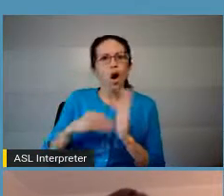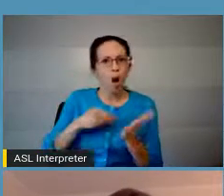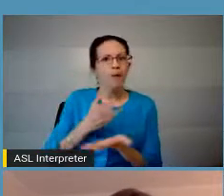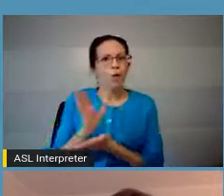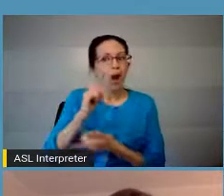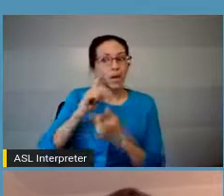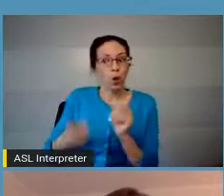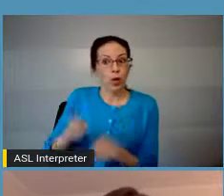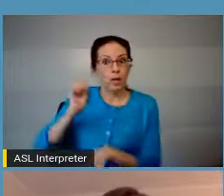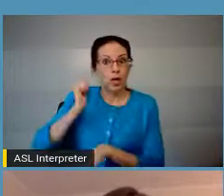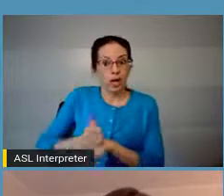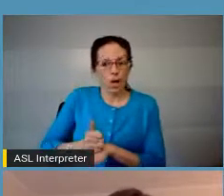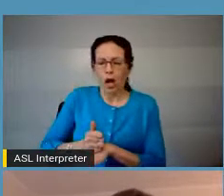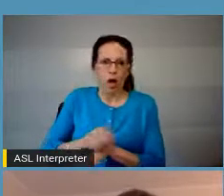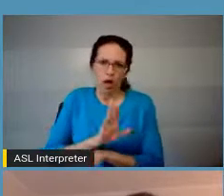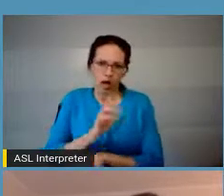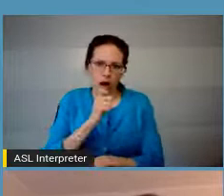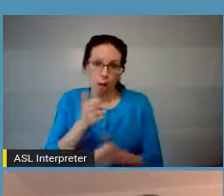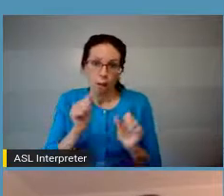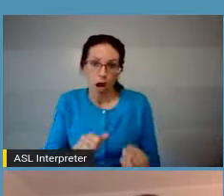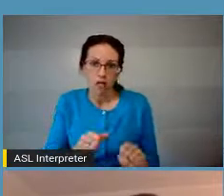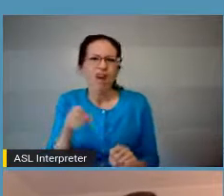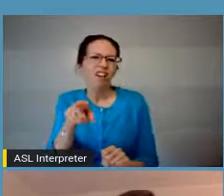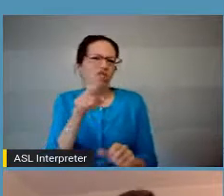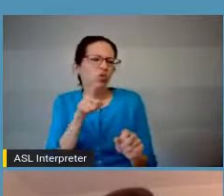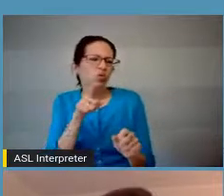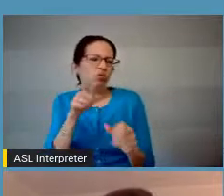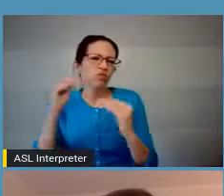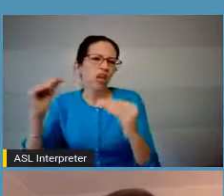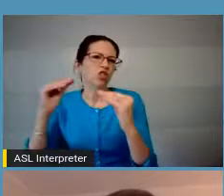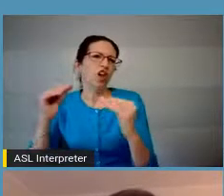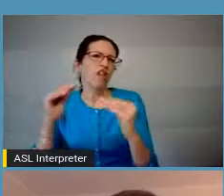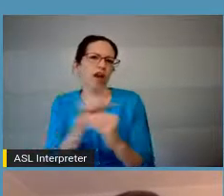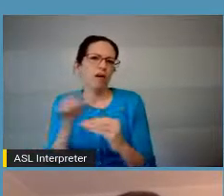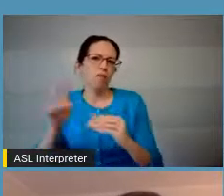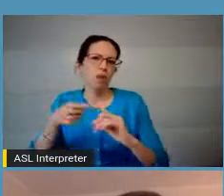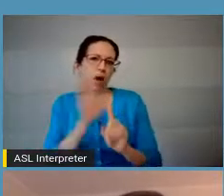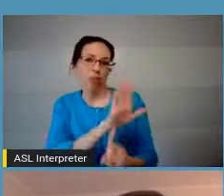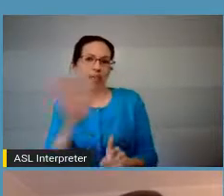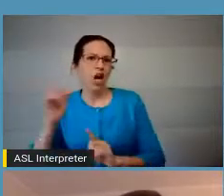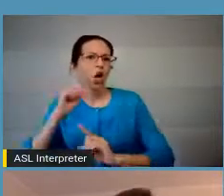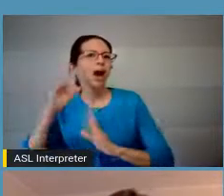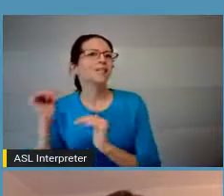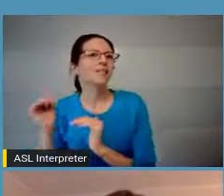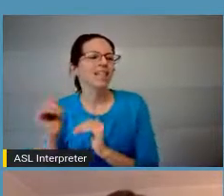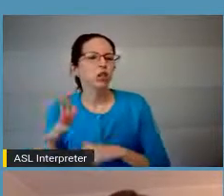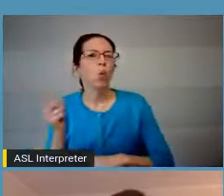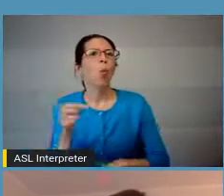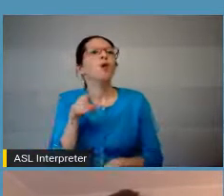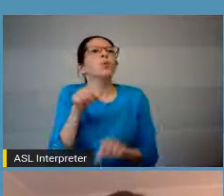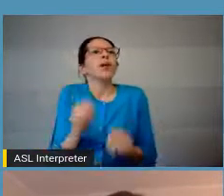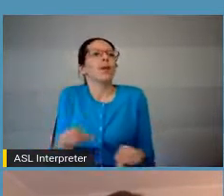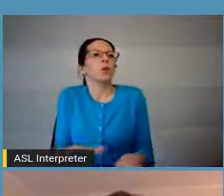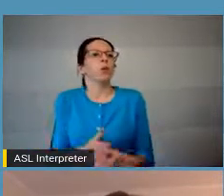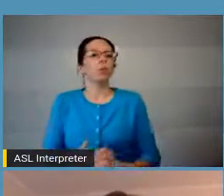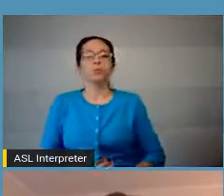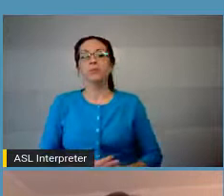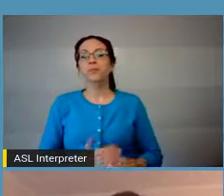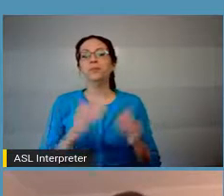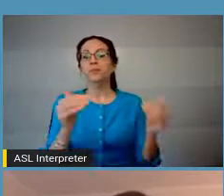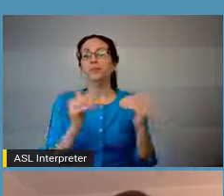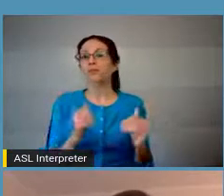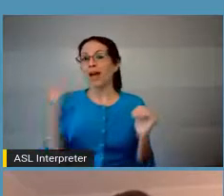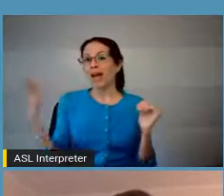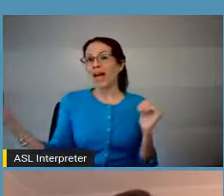that might not be possible, you need to educate them about their expectations and what is legally responsible there. External users,